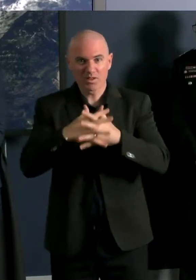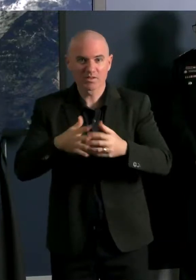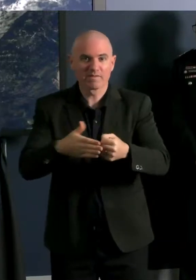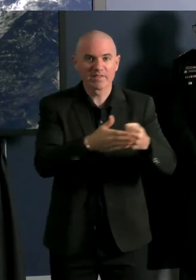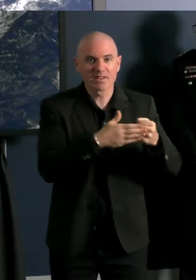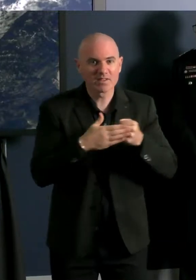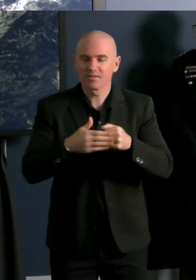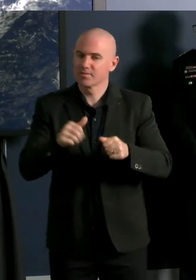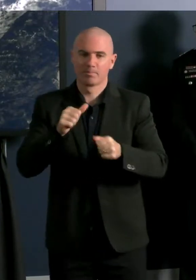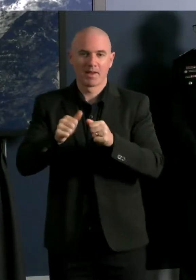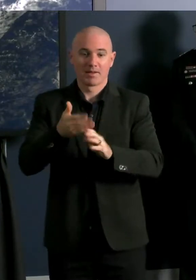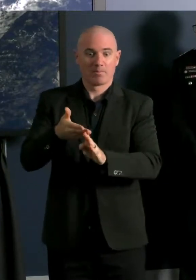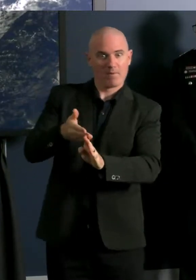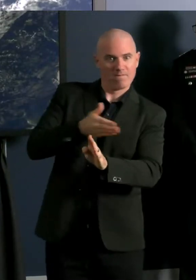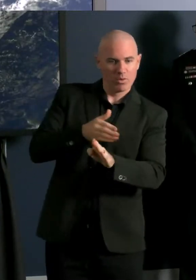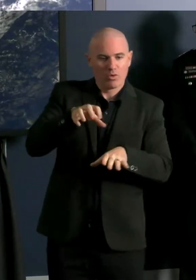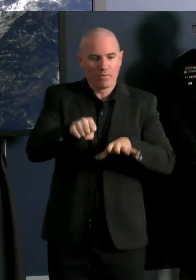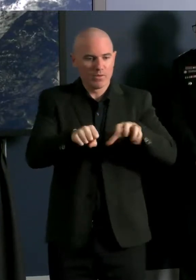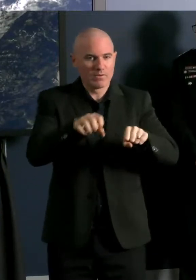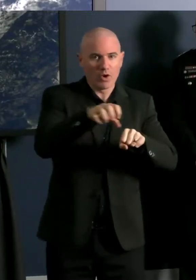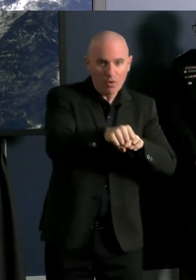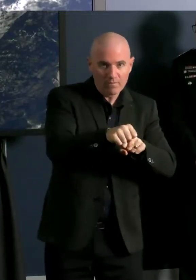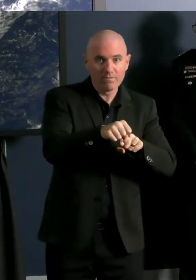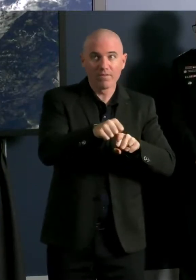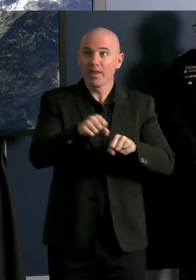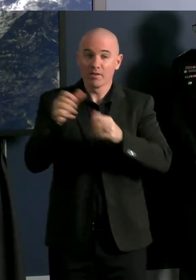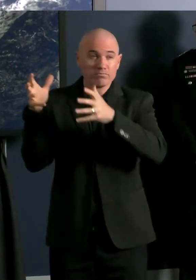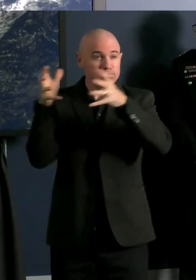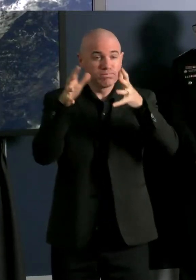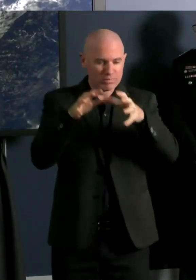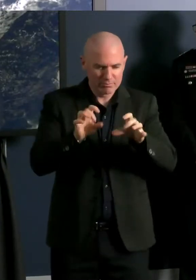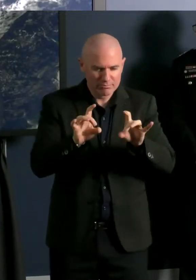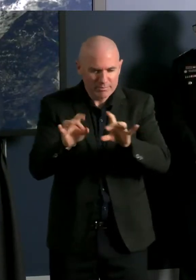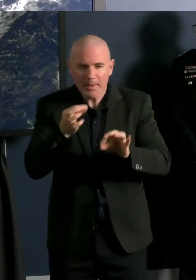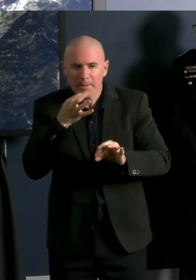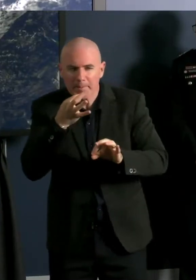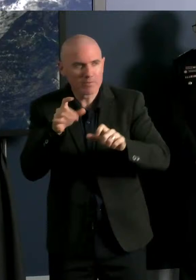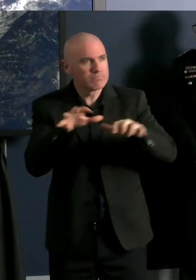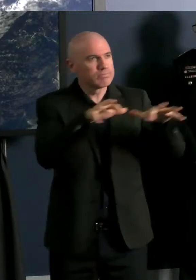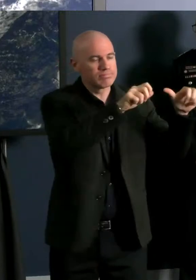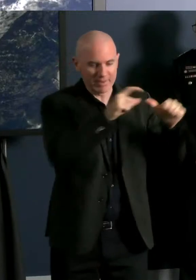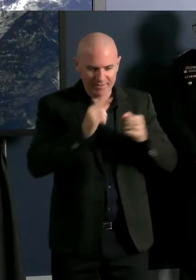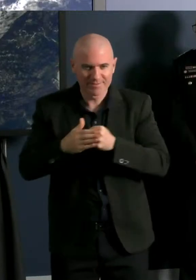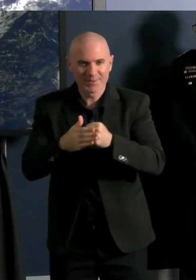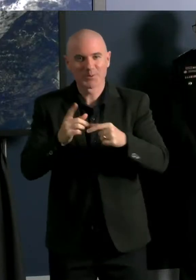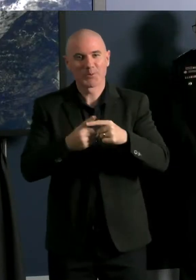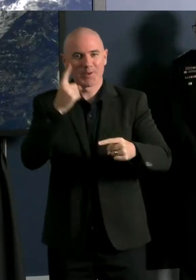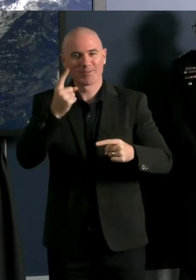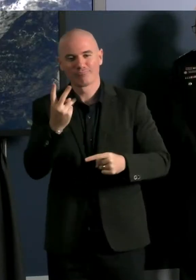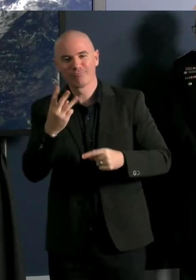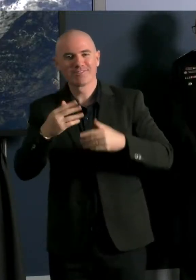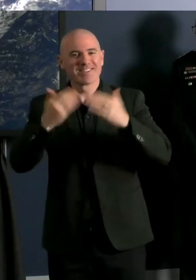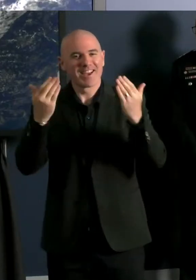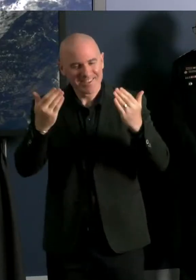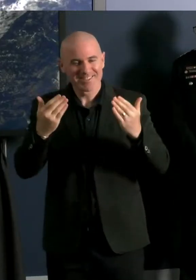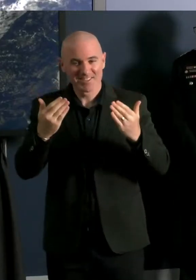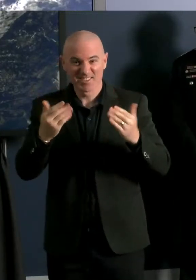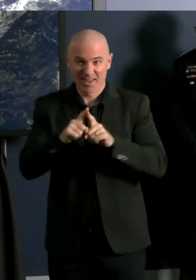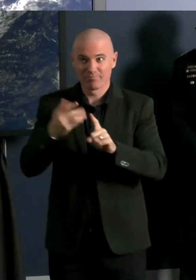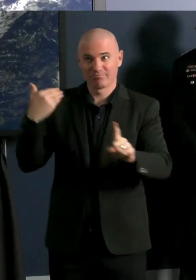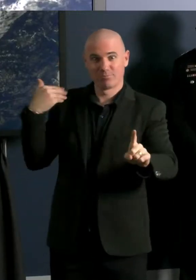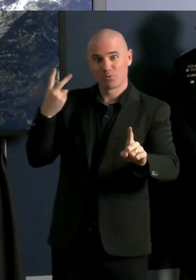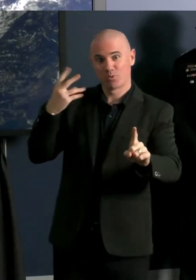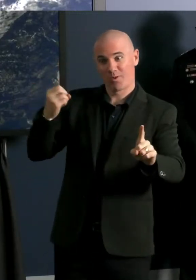that arrangement since 2011. We do also expect that there'll be some impact to the